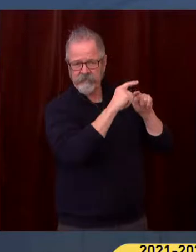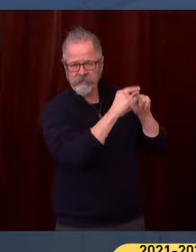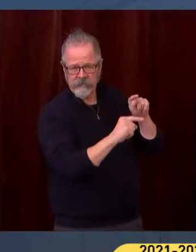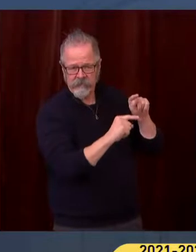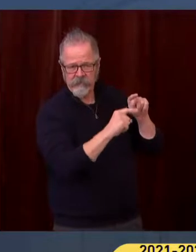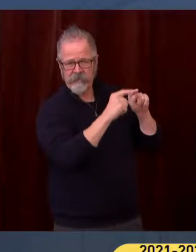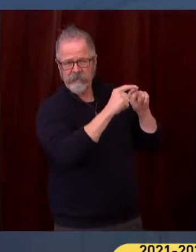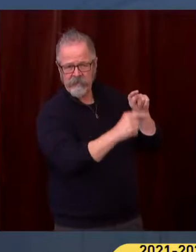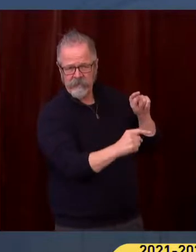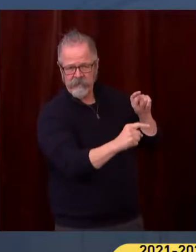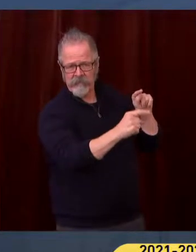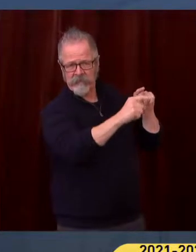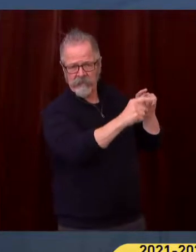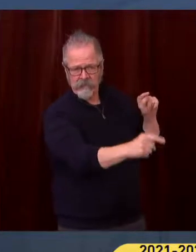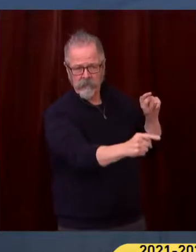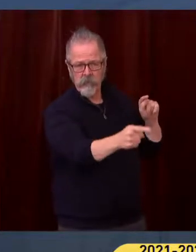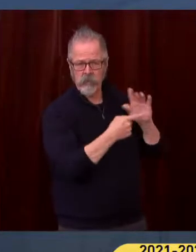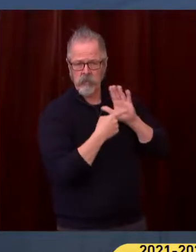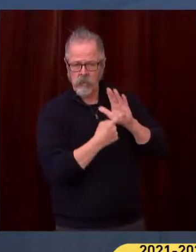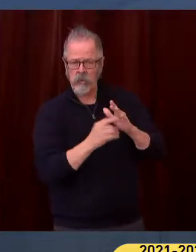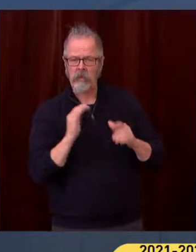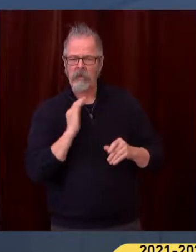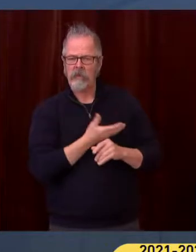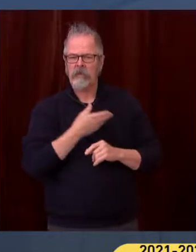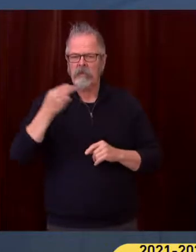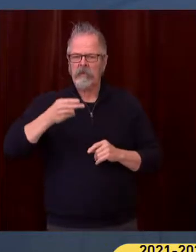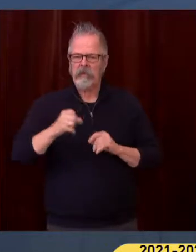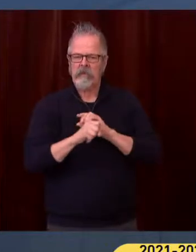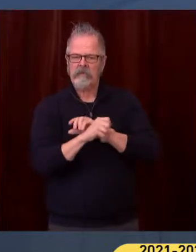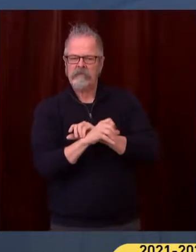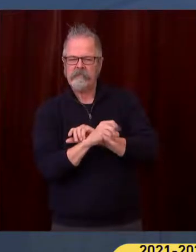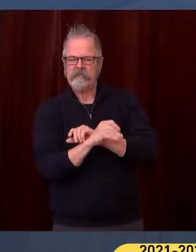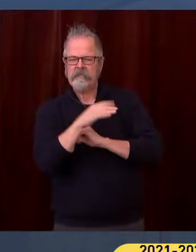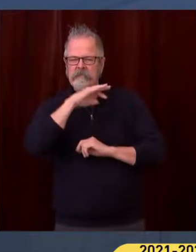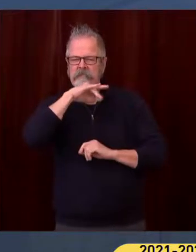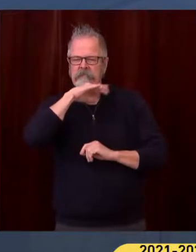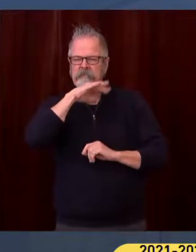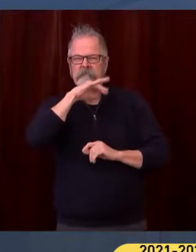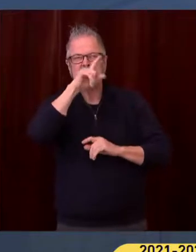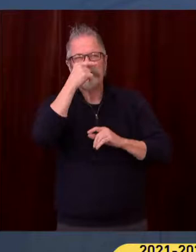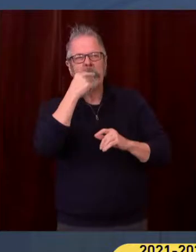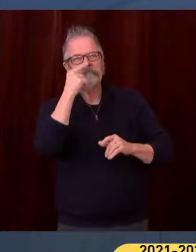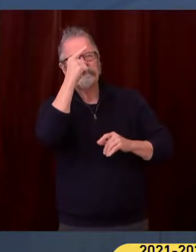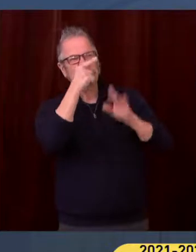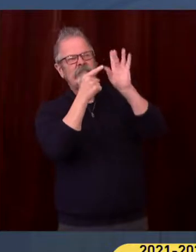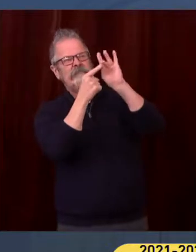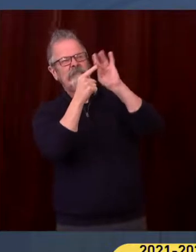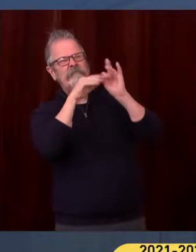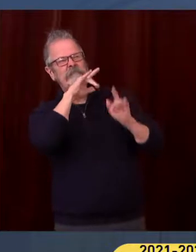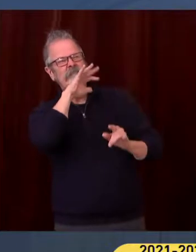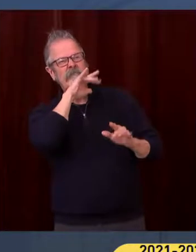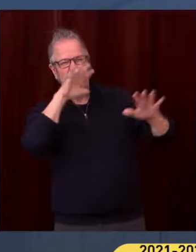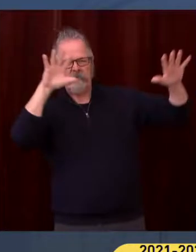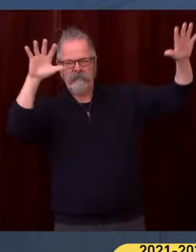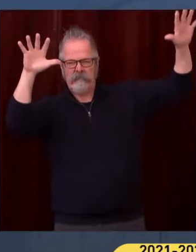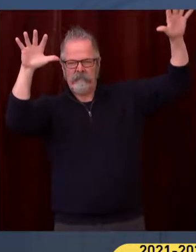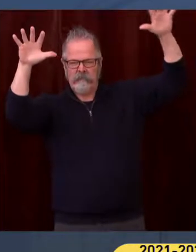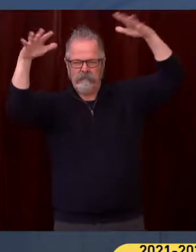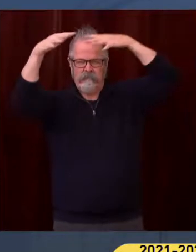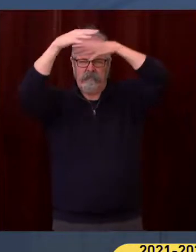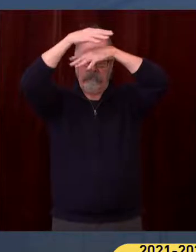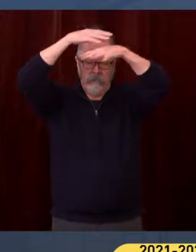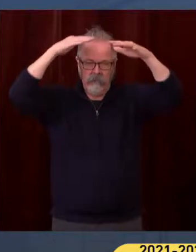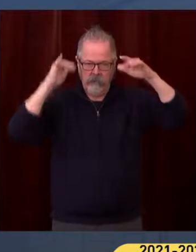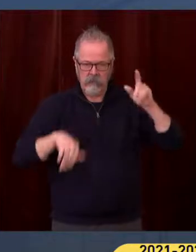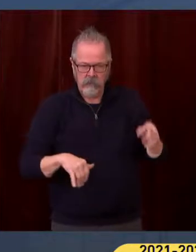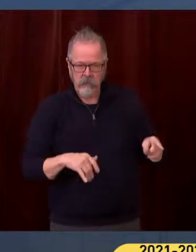And if we adopt the current status quo and make no further